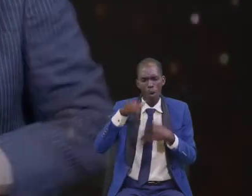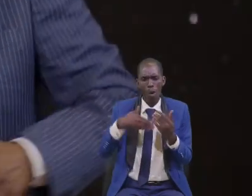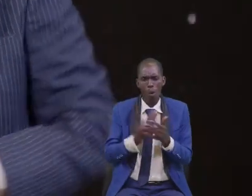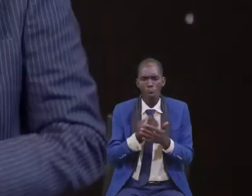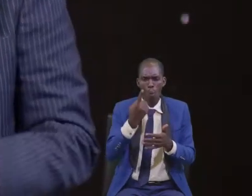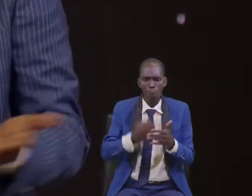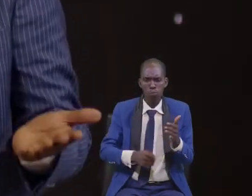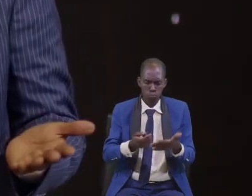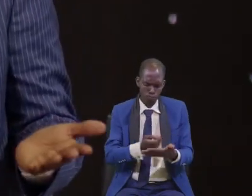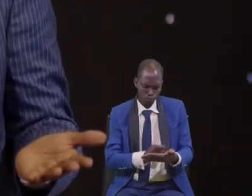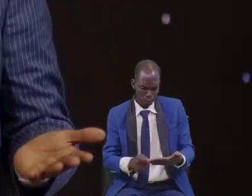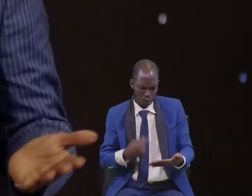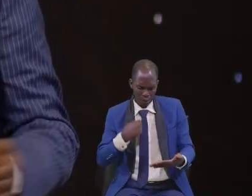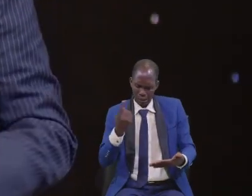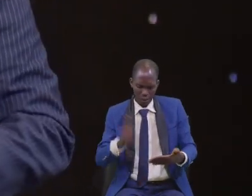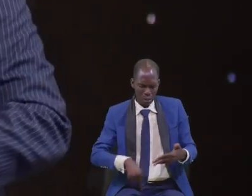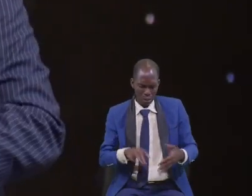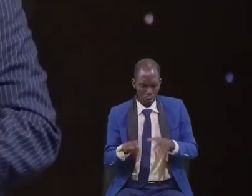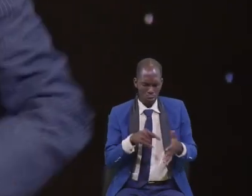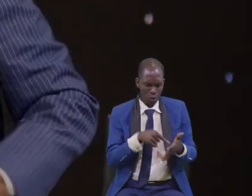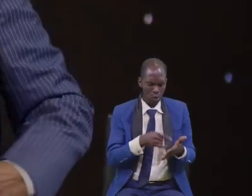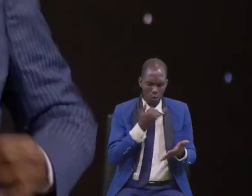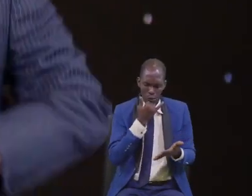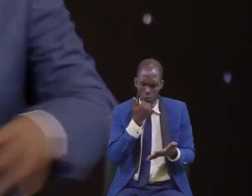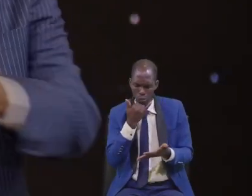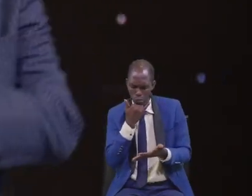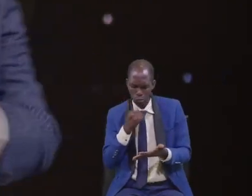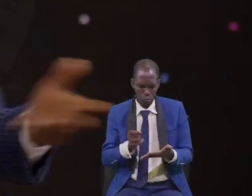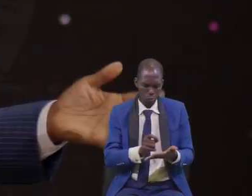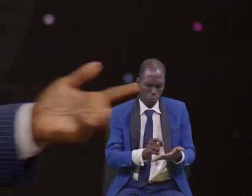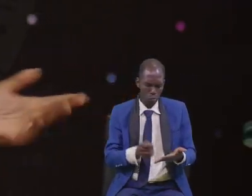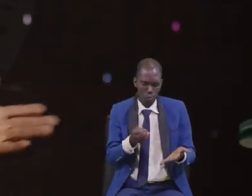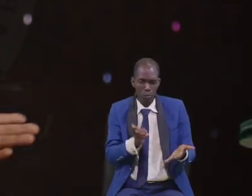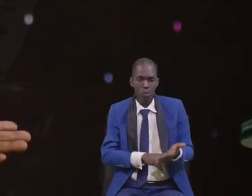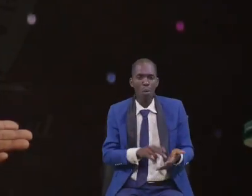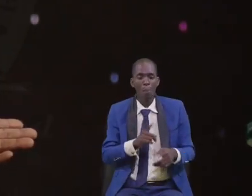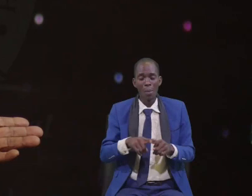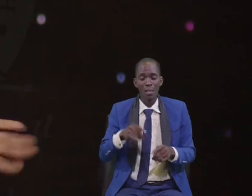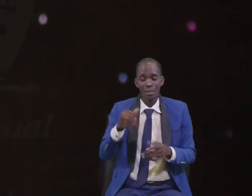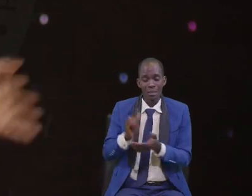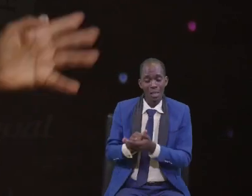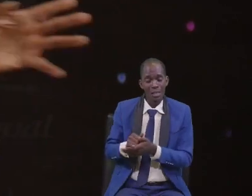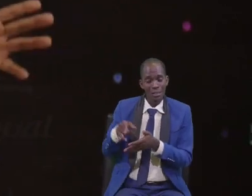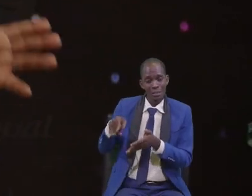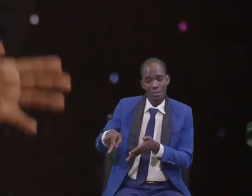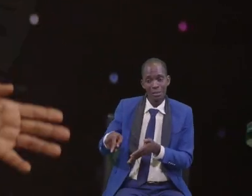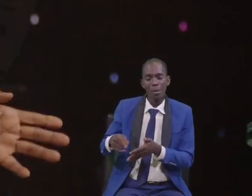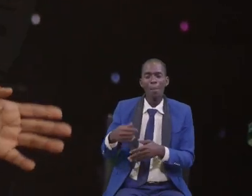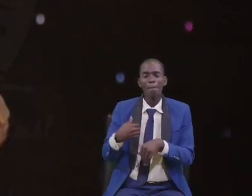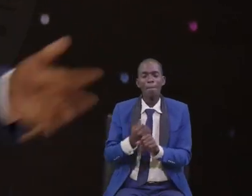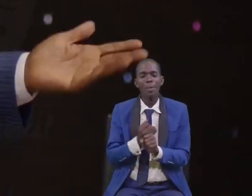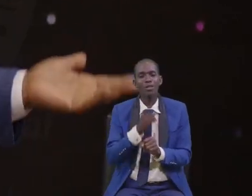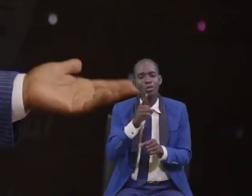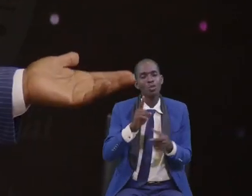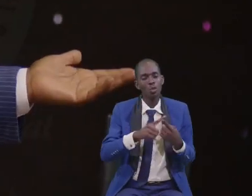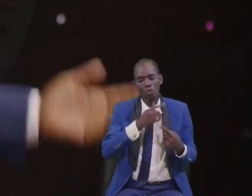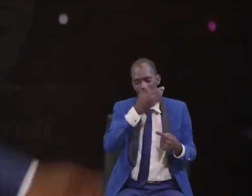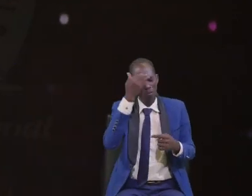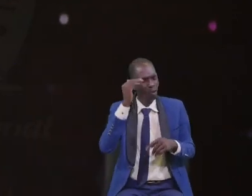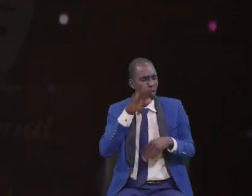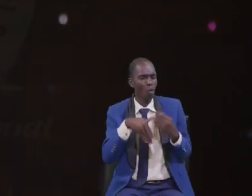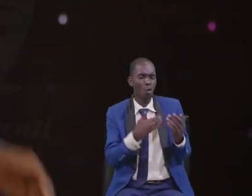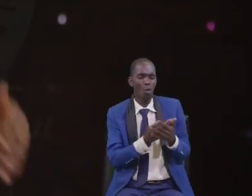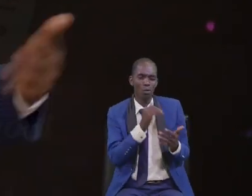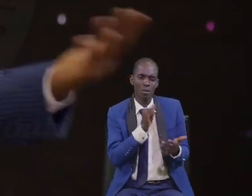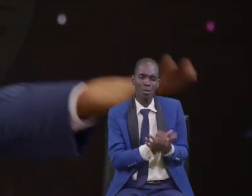happen again. I'll not give myself to that again. And then the temptress comes, or the tempter comes, or the